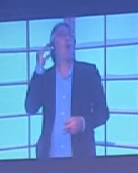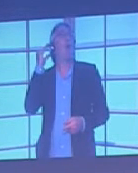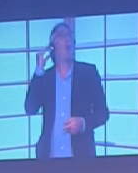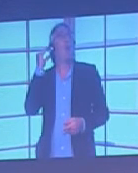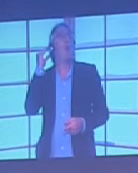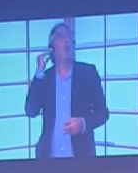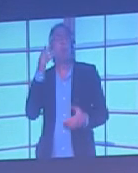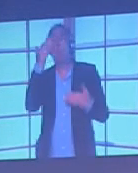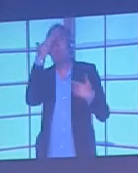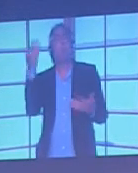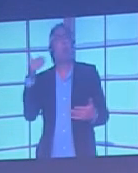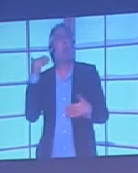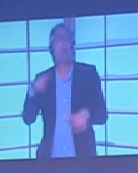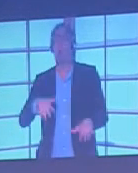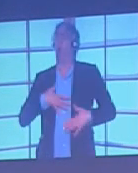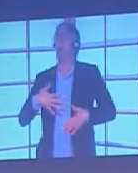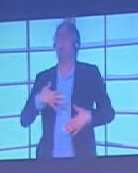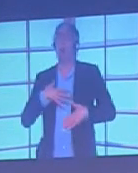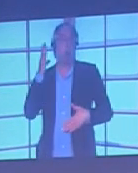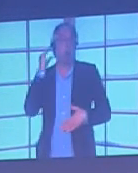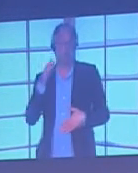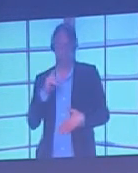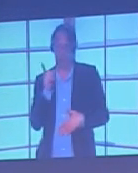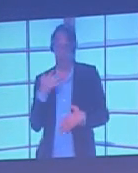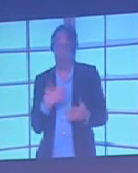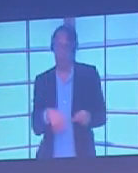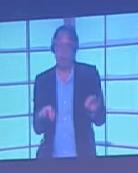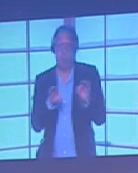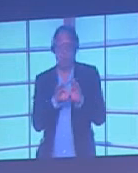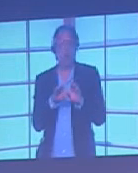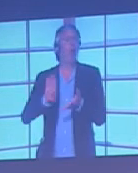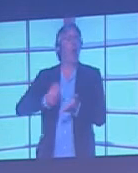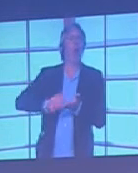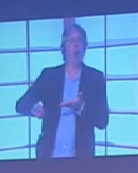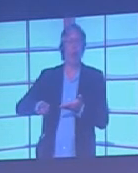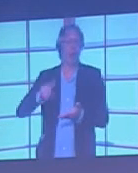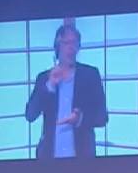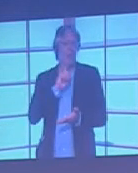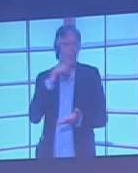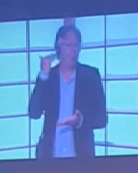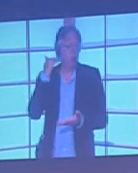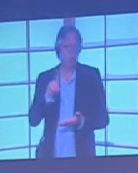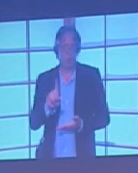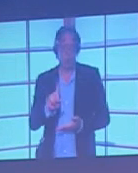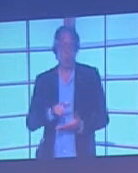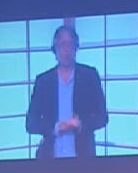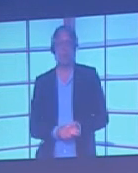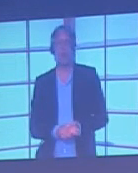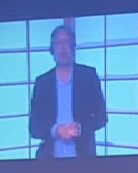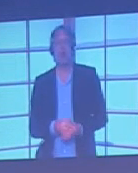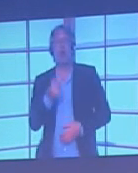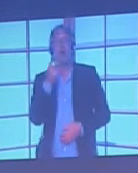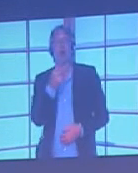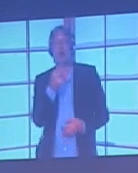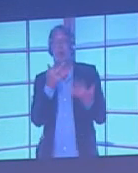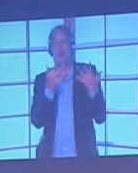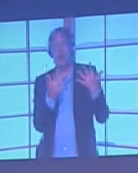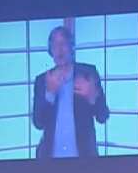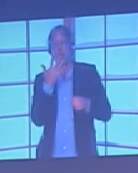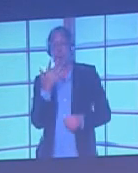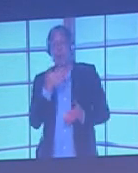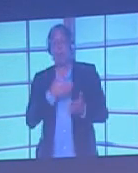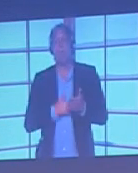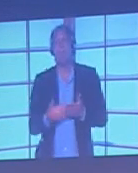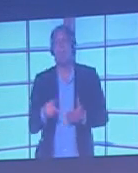topic, but very important that everybody is included. At least 285 million people in the